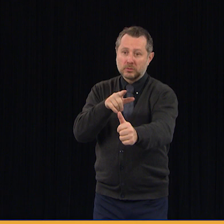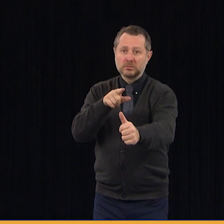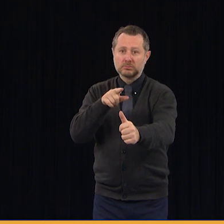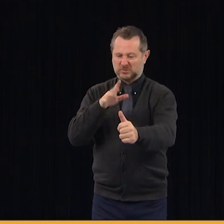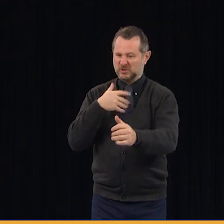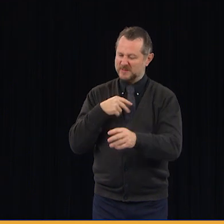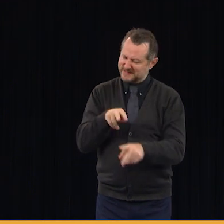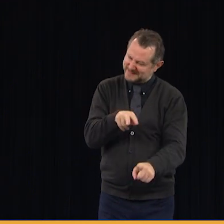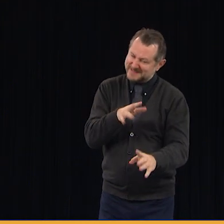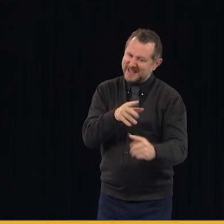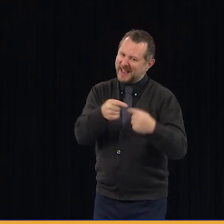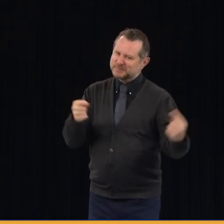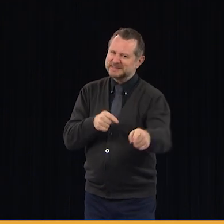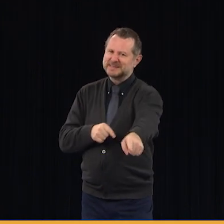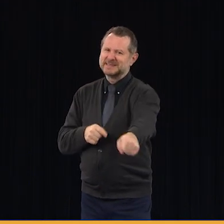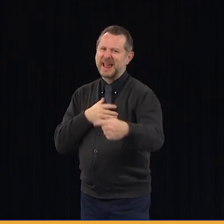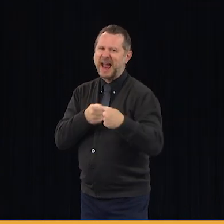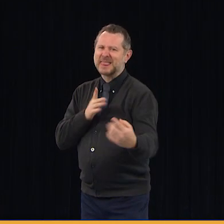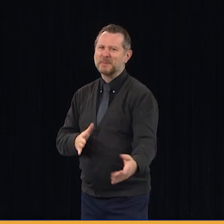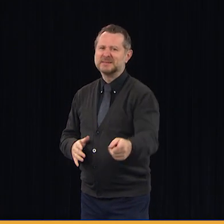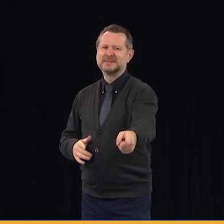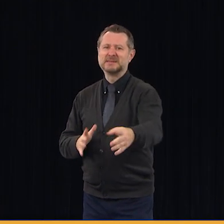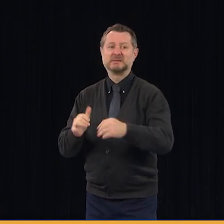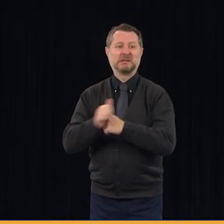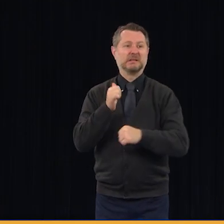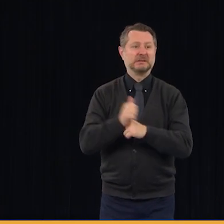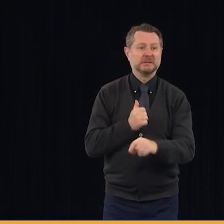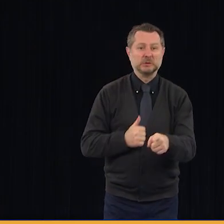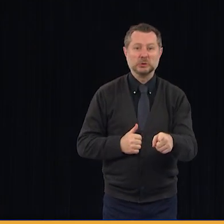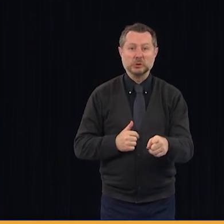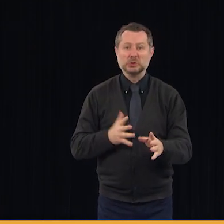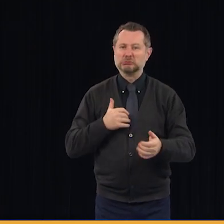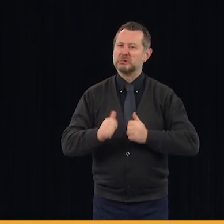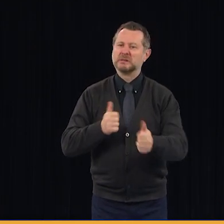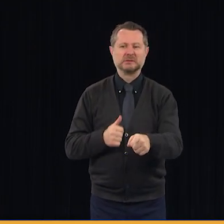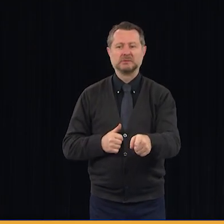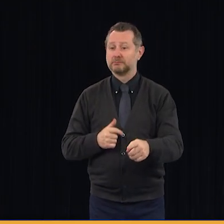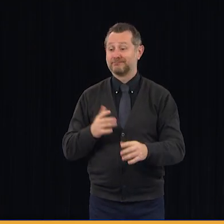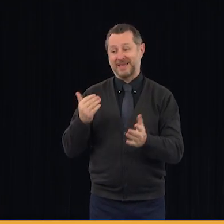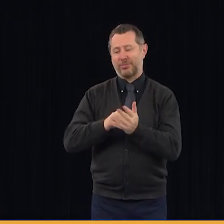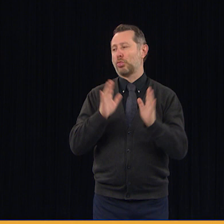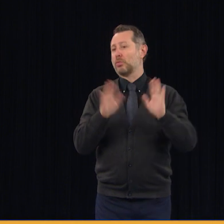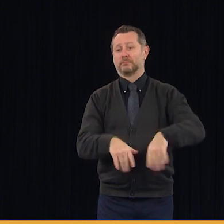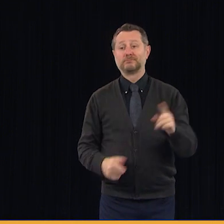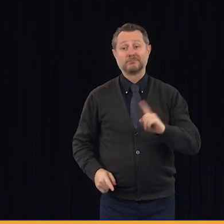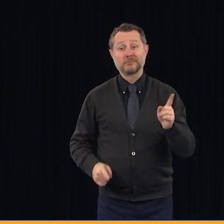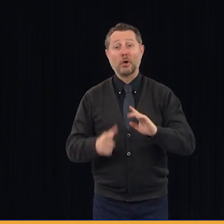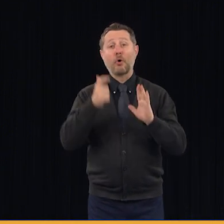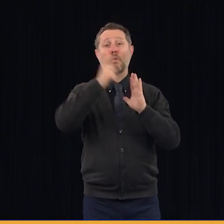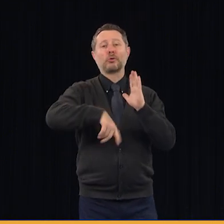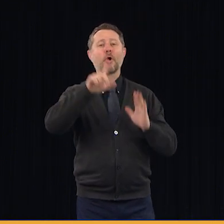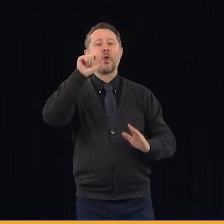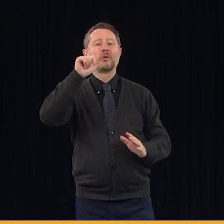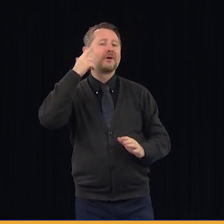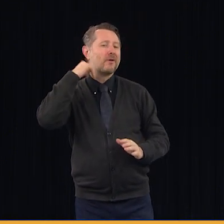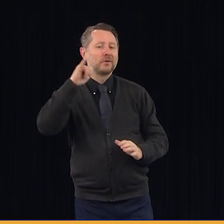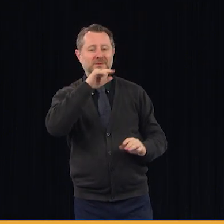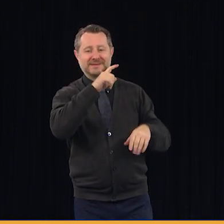friends. And we should not do that again. There's an article in the LA Times that